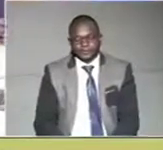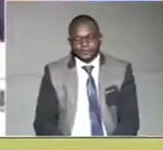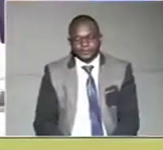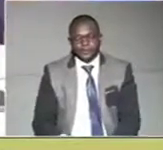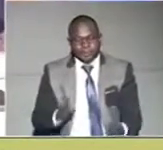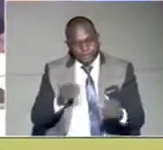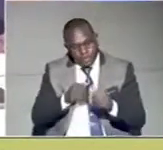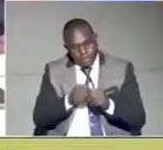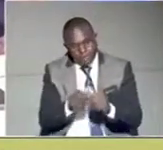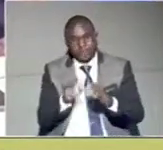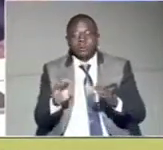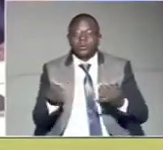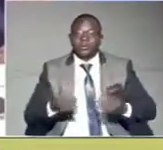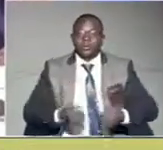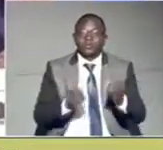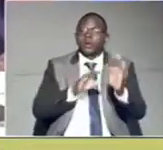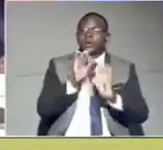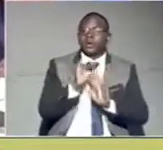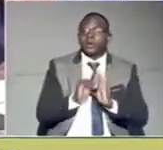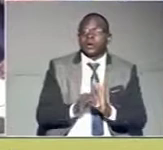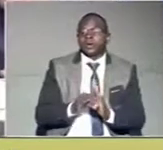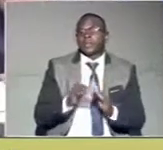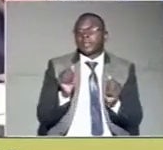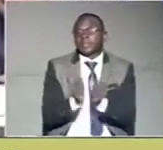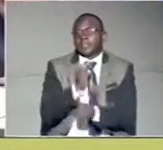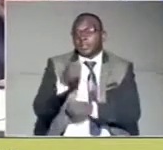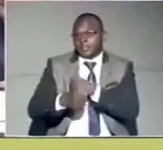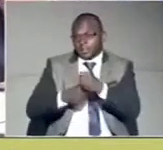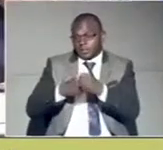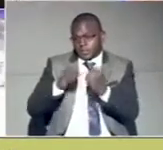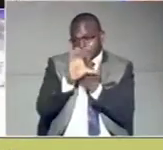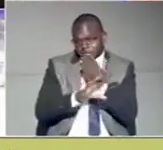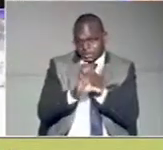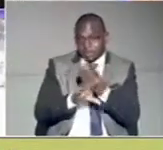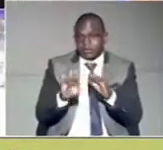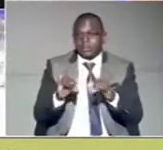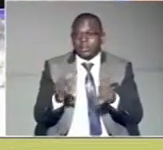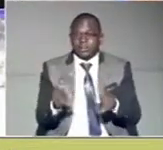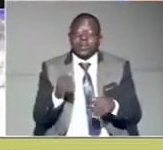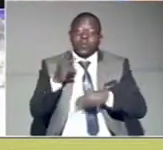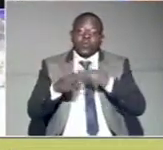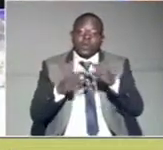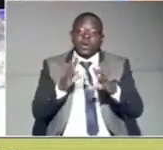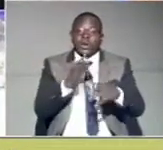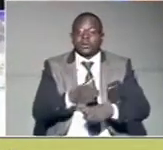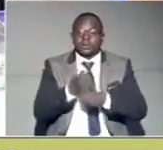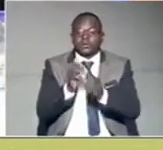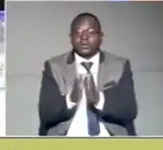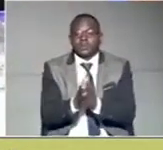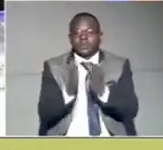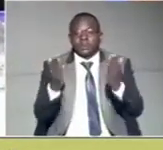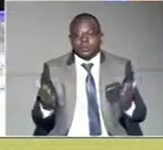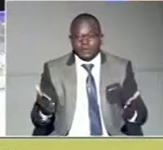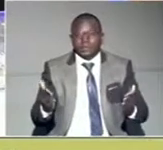Following successful implementation of the program in over 10 countries across Africa, World Association of Newspapers